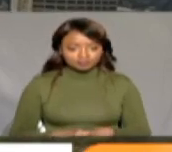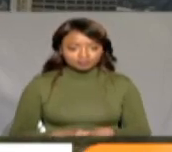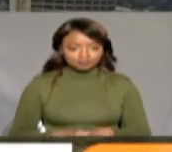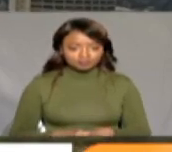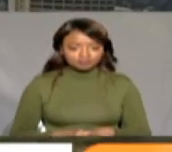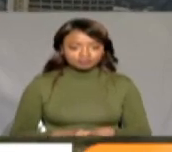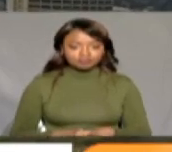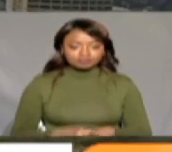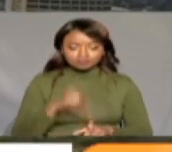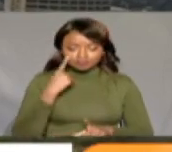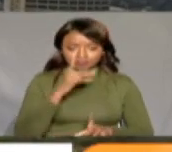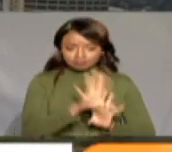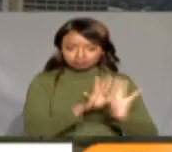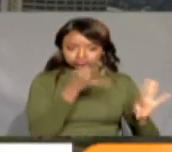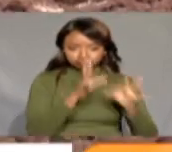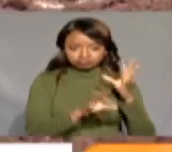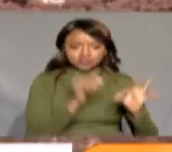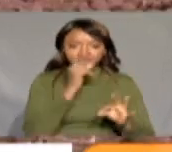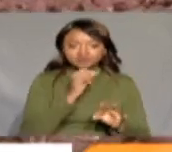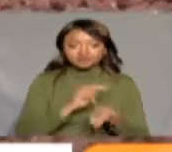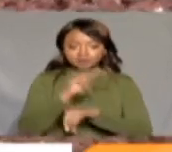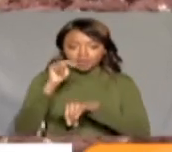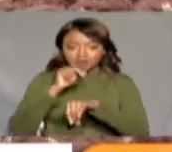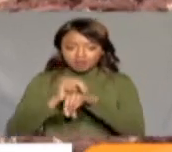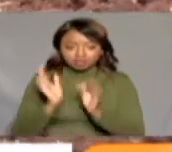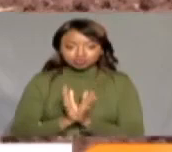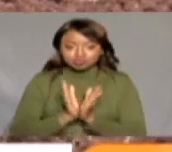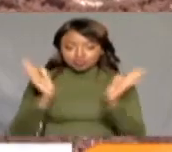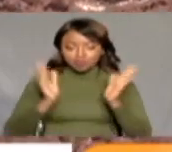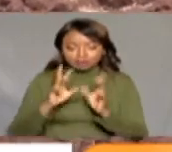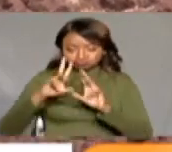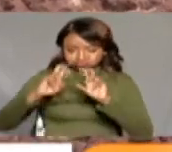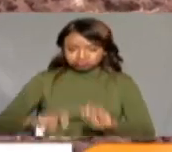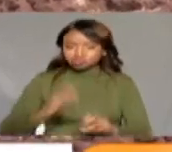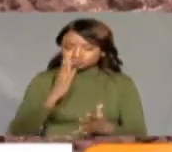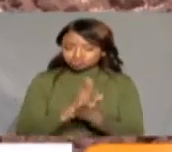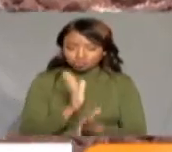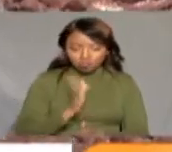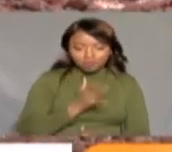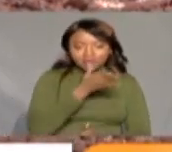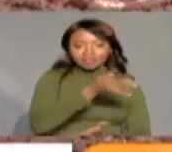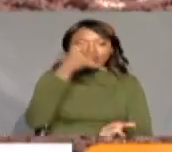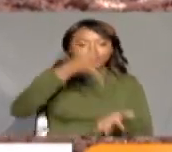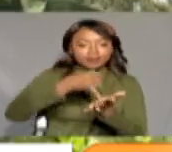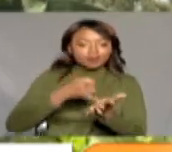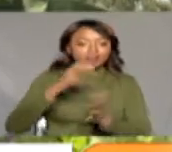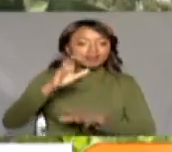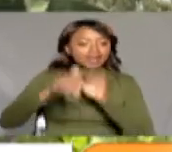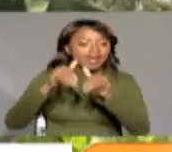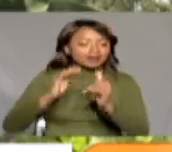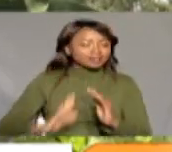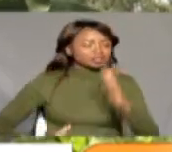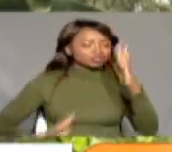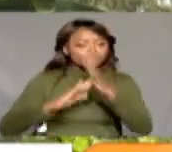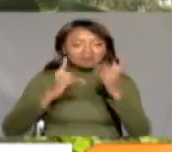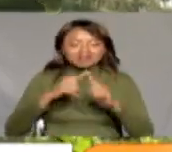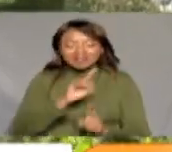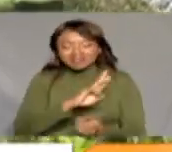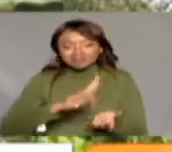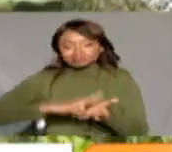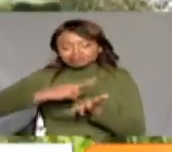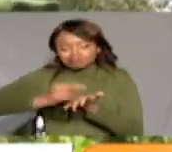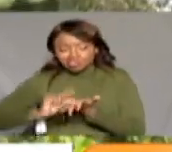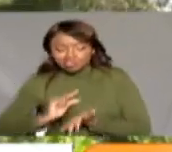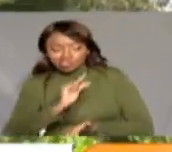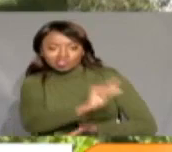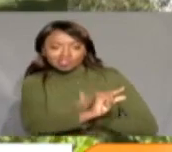The findings from the nationwide survey reveal that despite women being major players in agriculture, they remain poorly resourced.